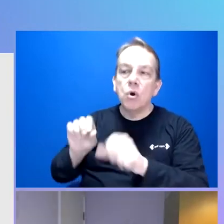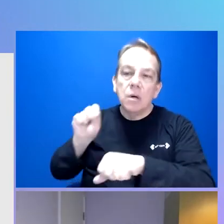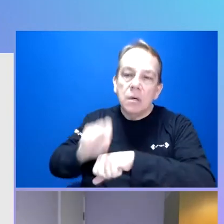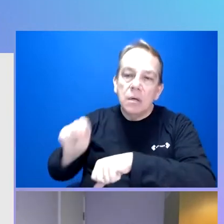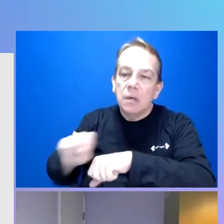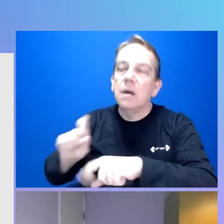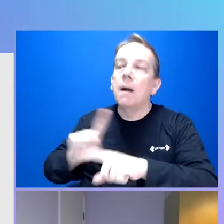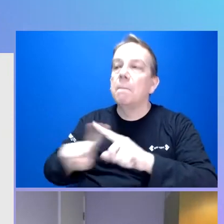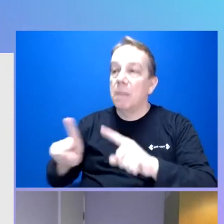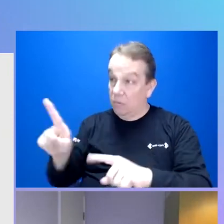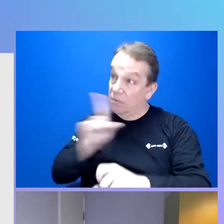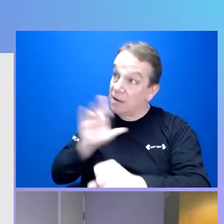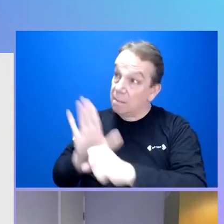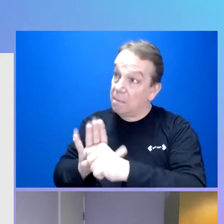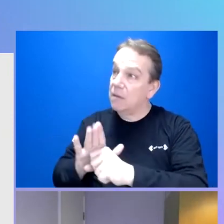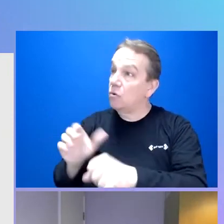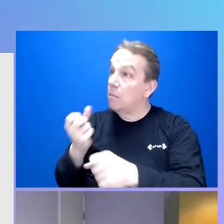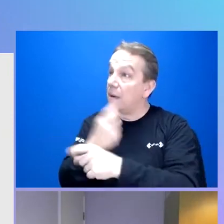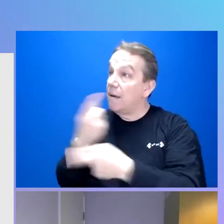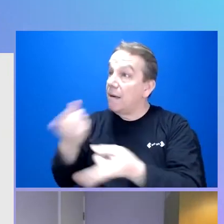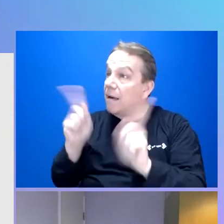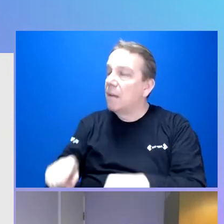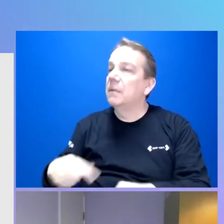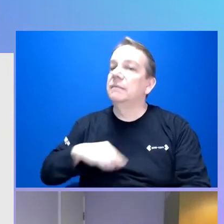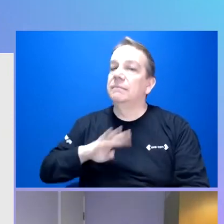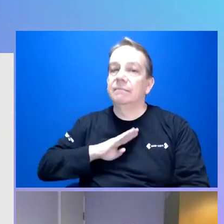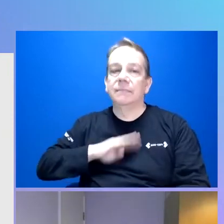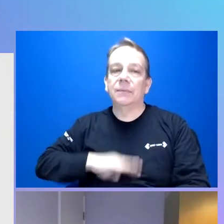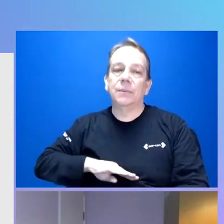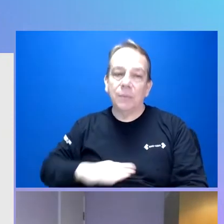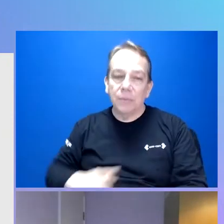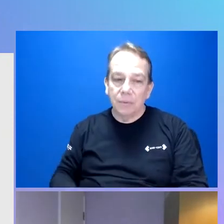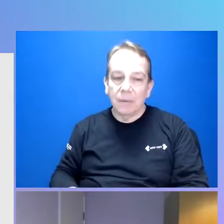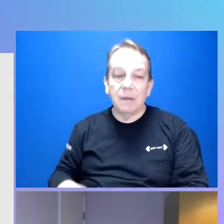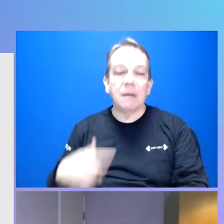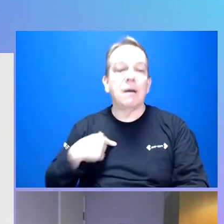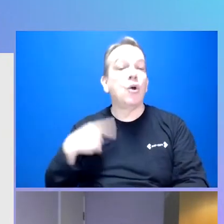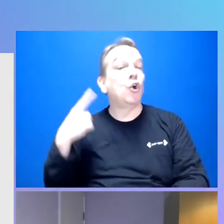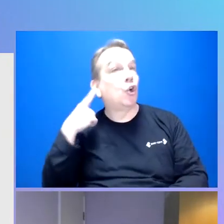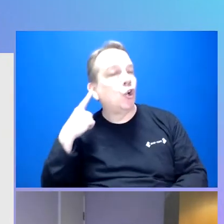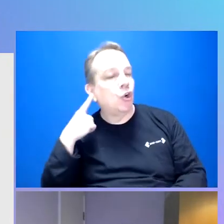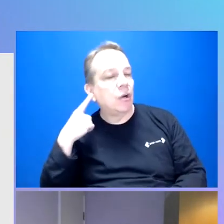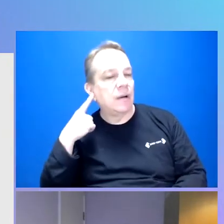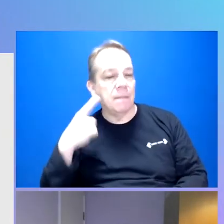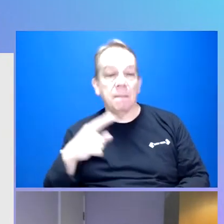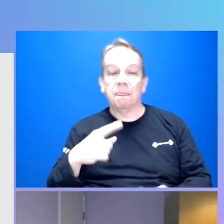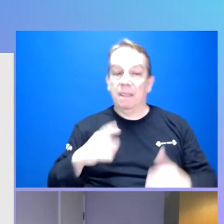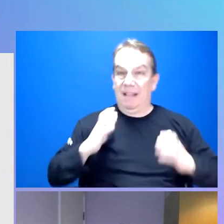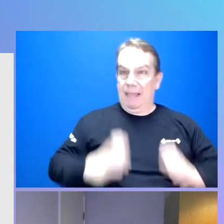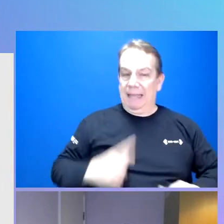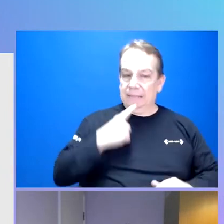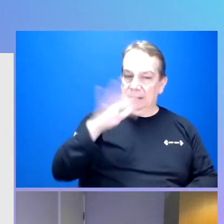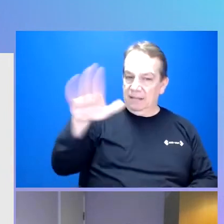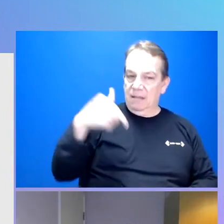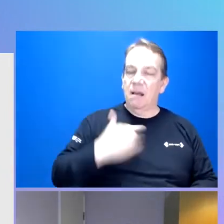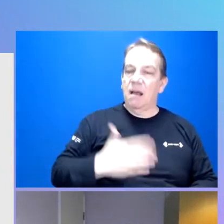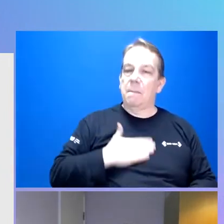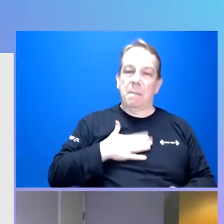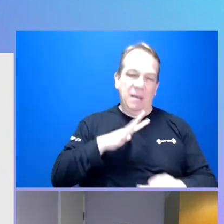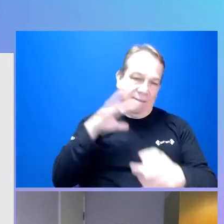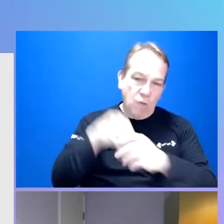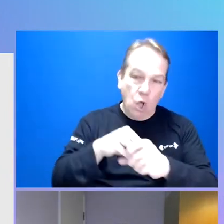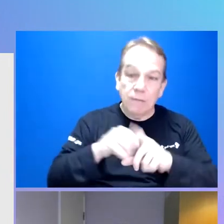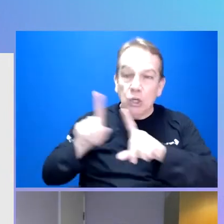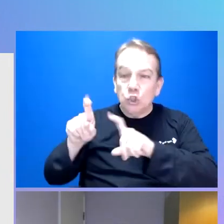really committed to making that happen. And in response, I've heard back, I'm very happy to get involved and participate in